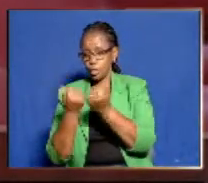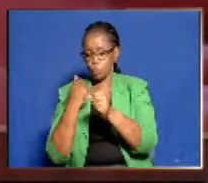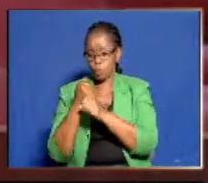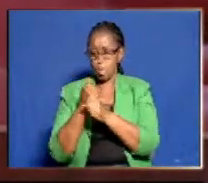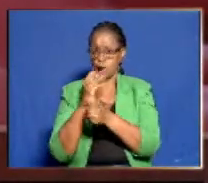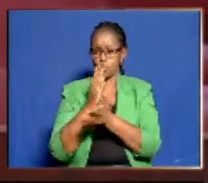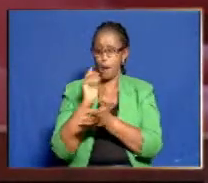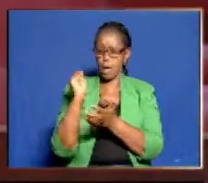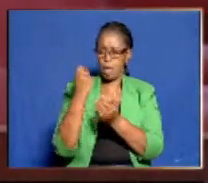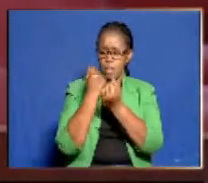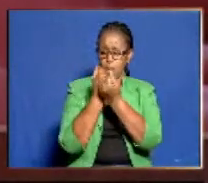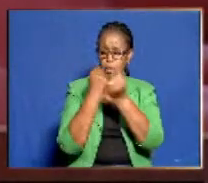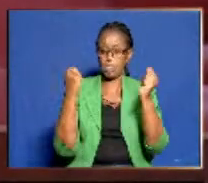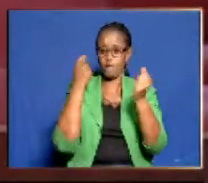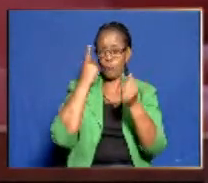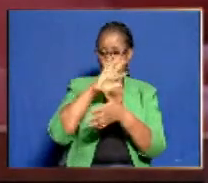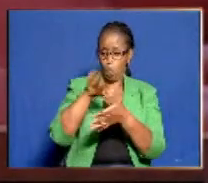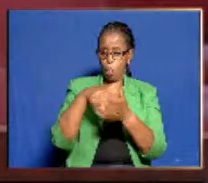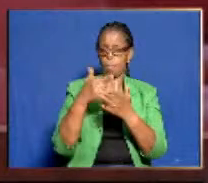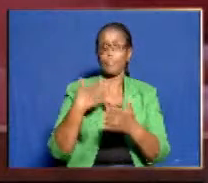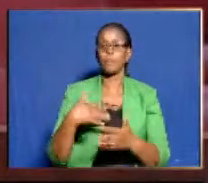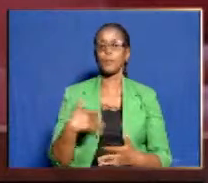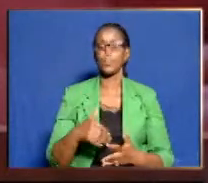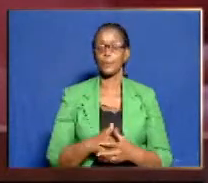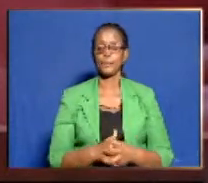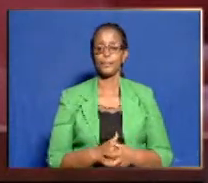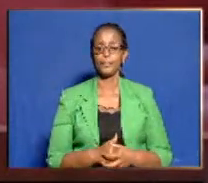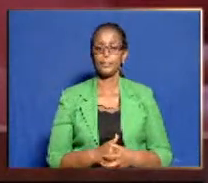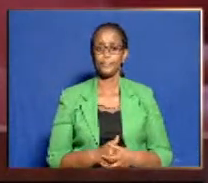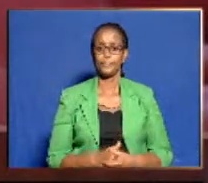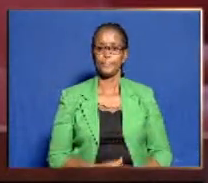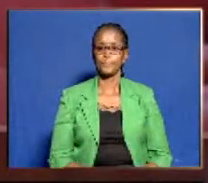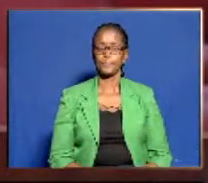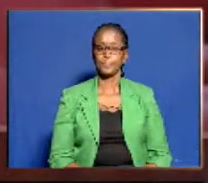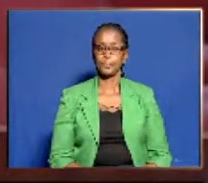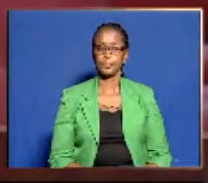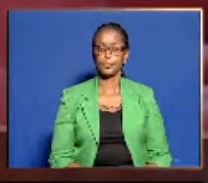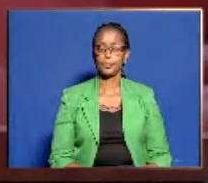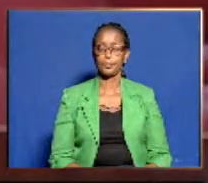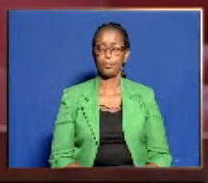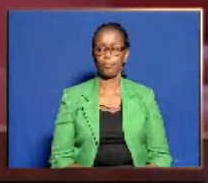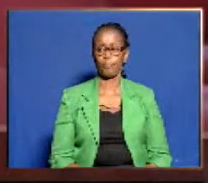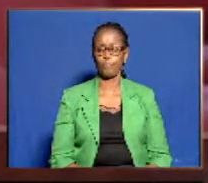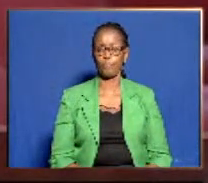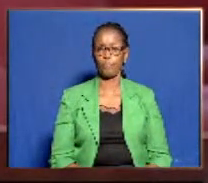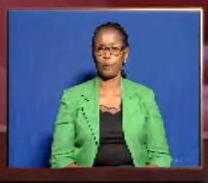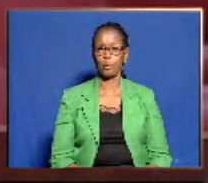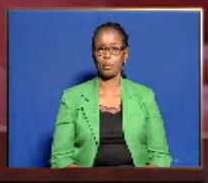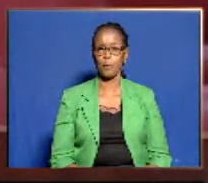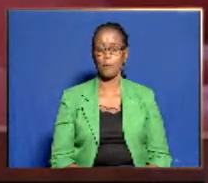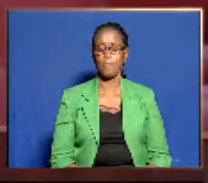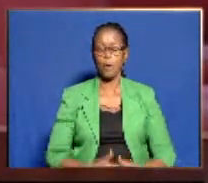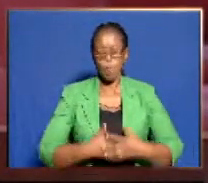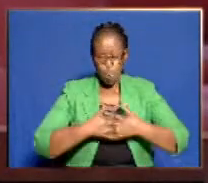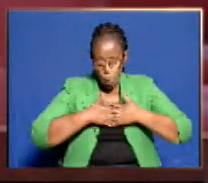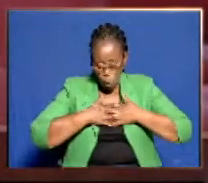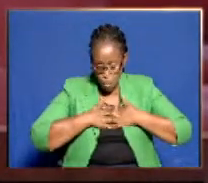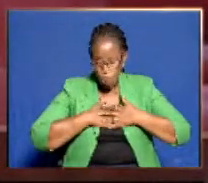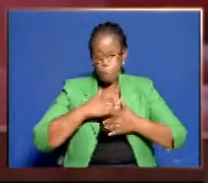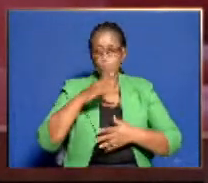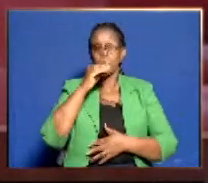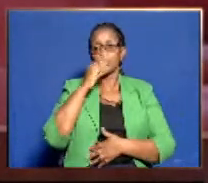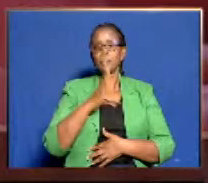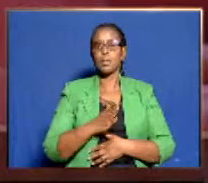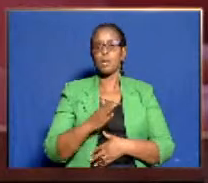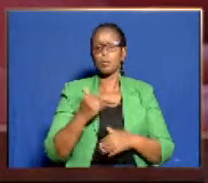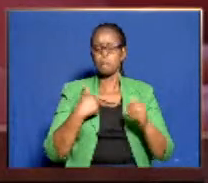safe country for everybody to survive and be able to achieve their full potential. Honorable Speaker, I want to